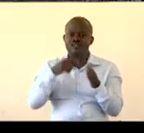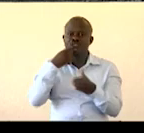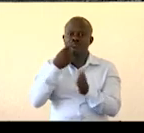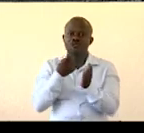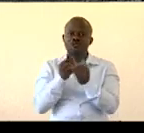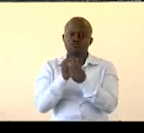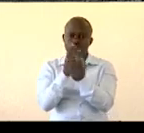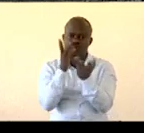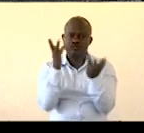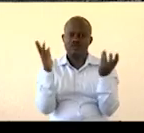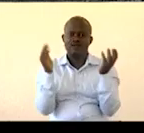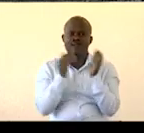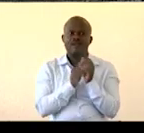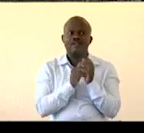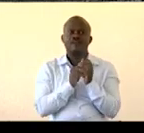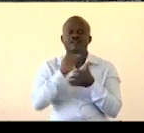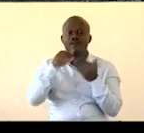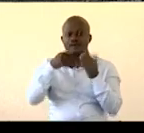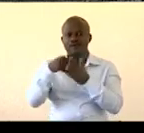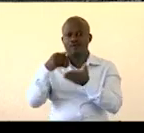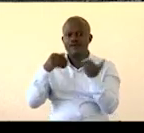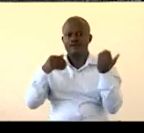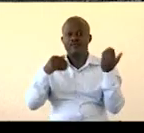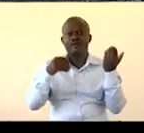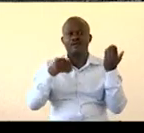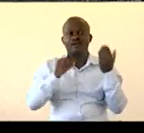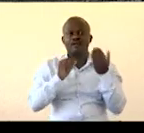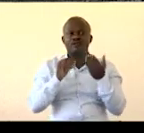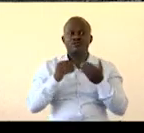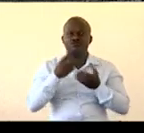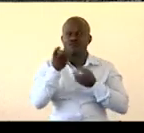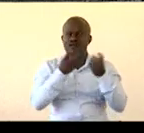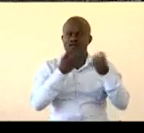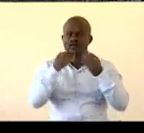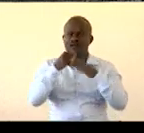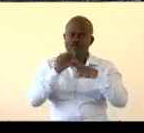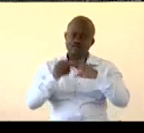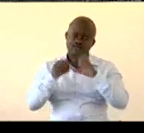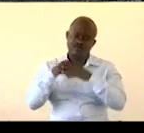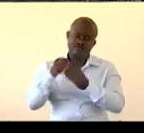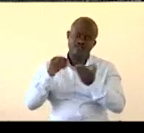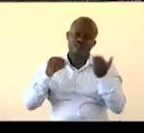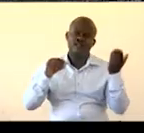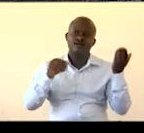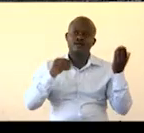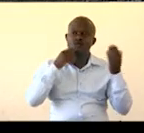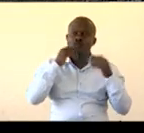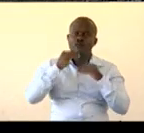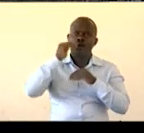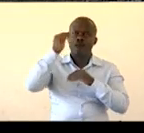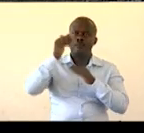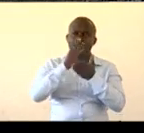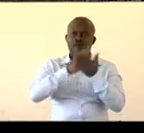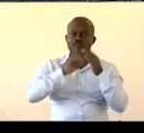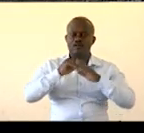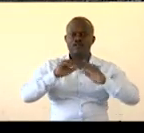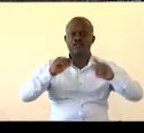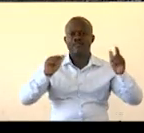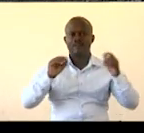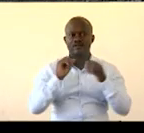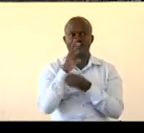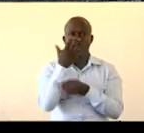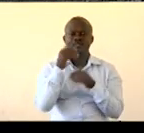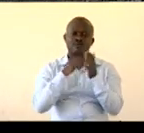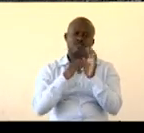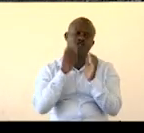plant. Water can be used to transport different mineral salts to upper parts of the plant, meaning